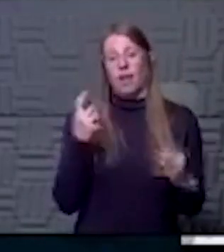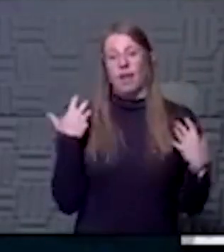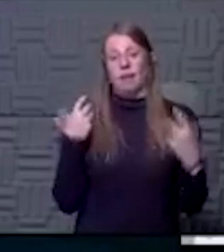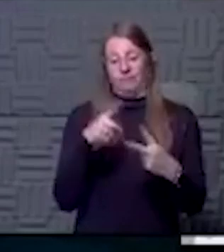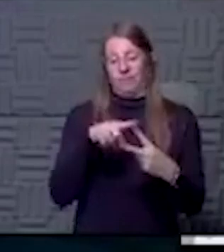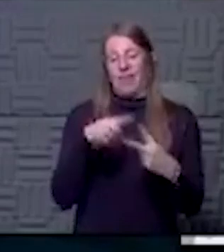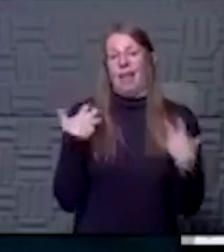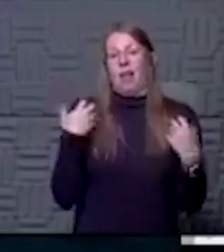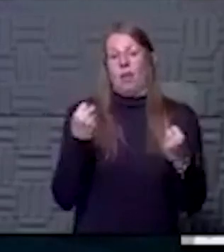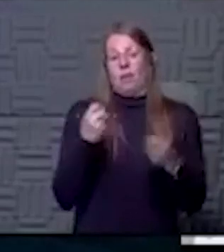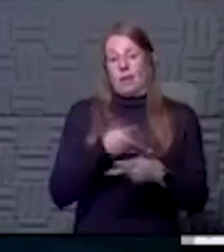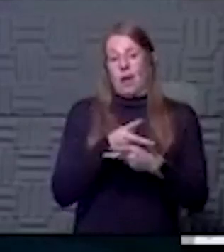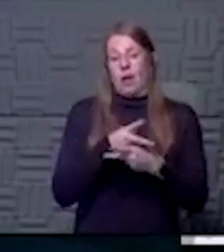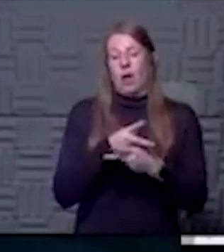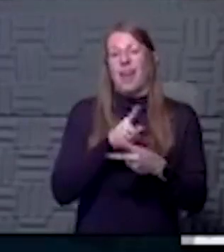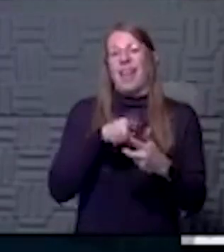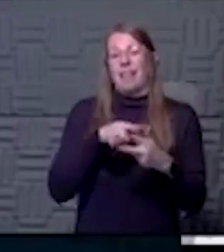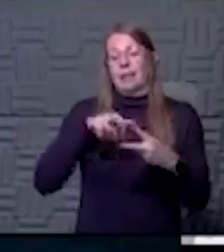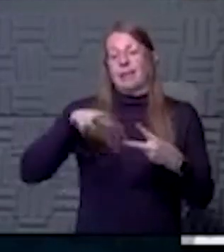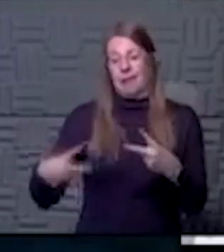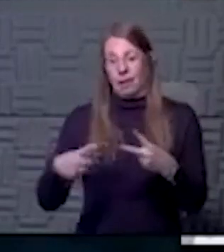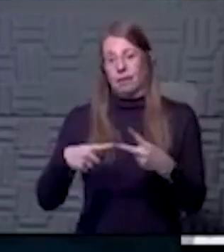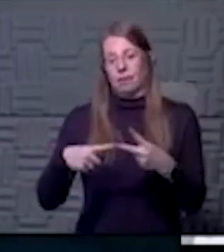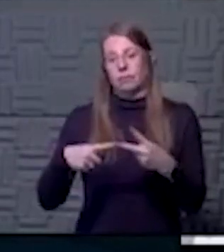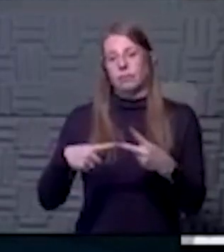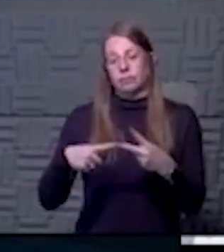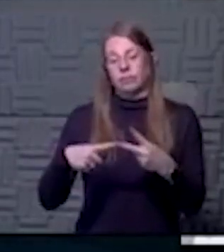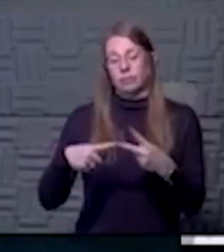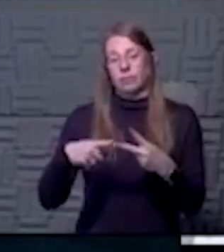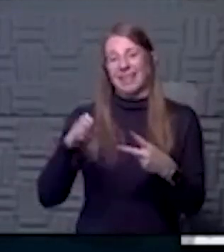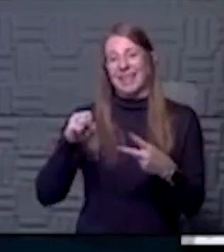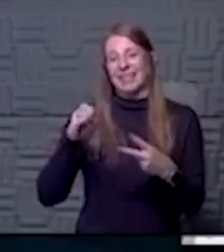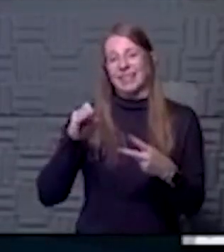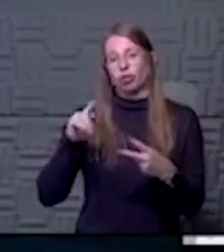and then when it rolls around, the essential worker gets it.